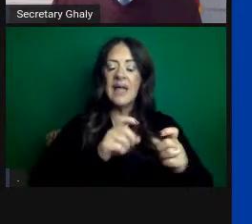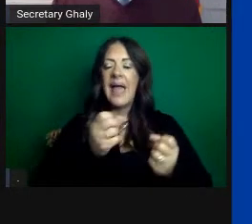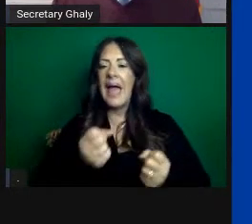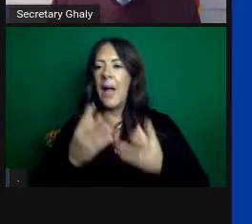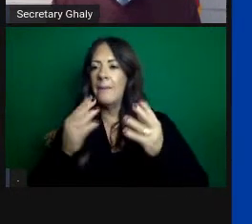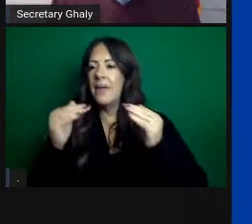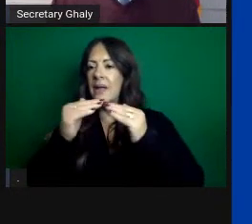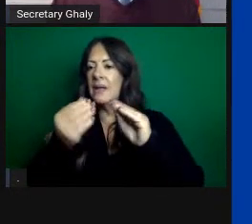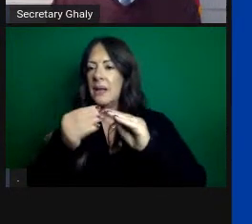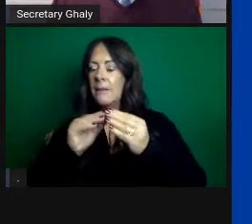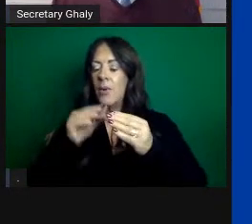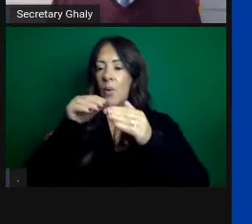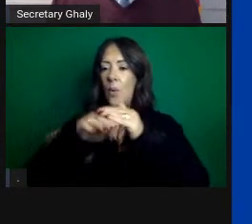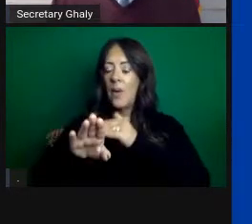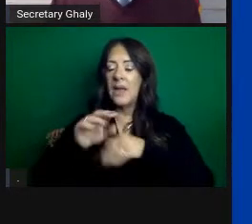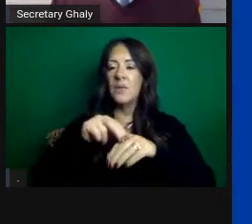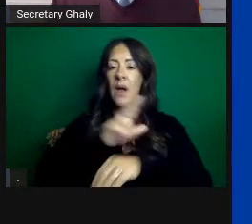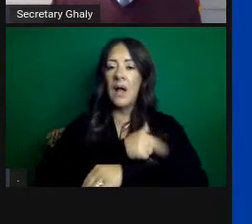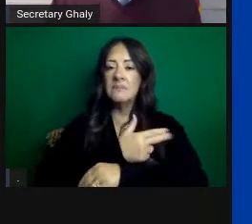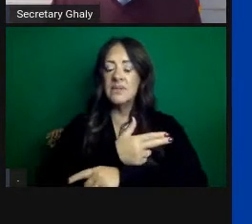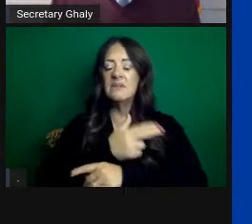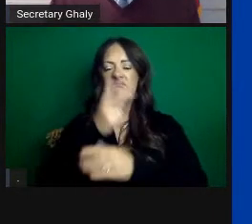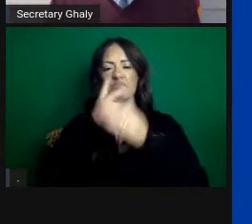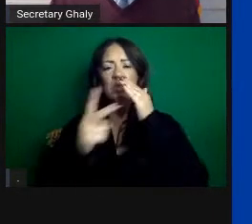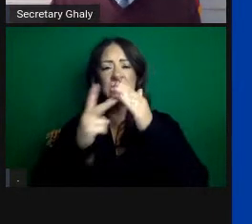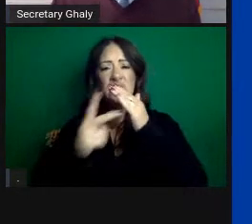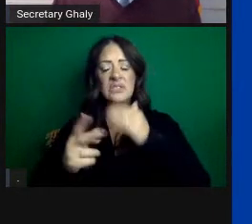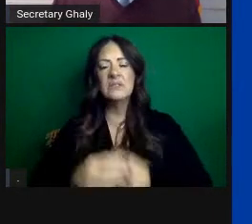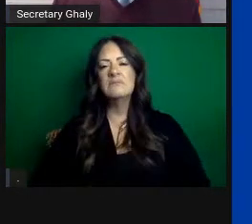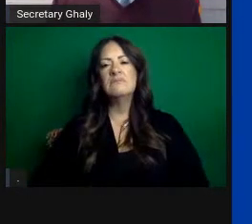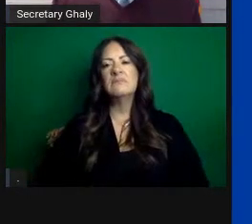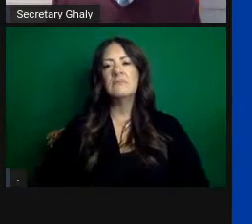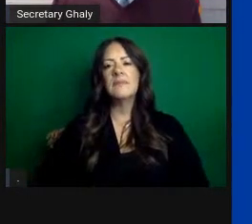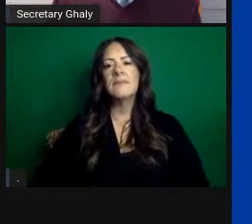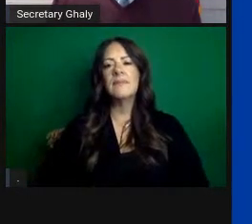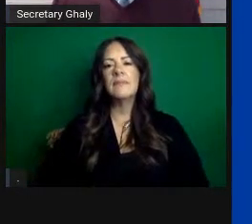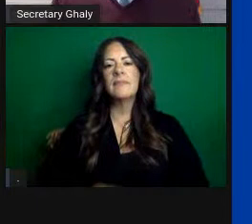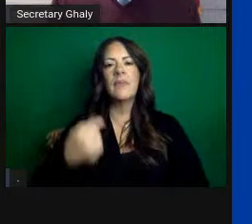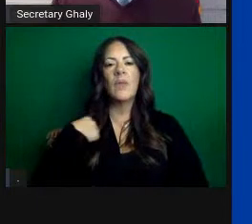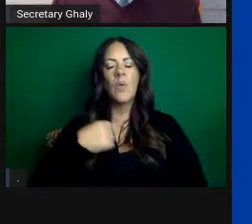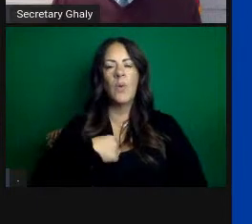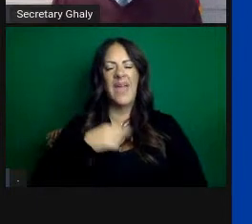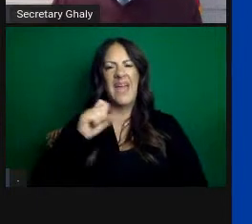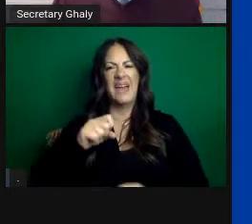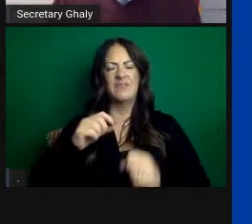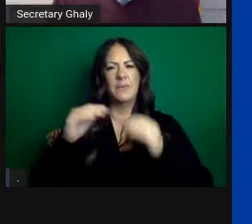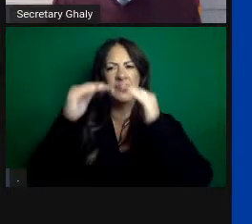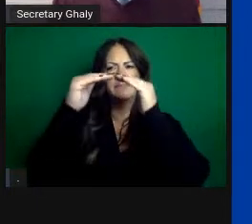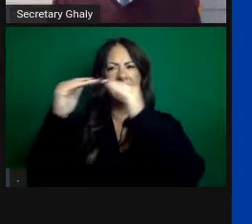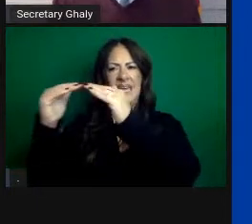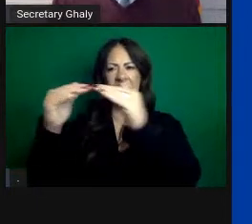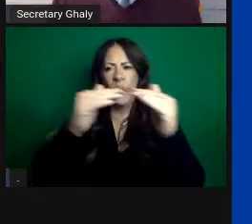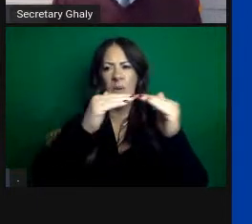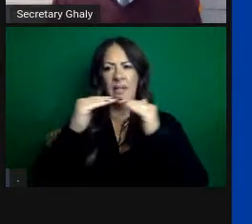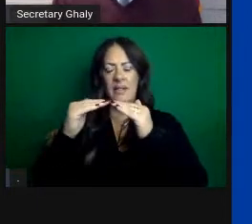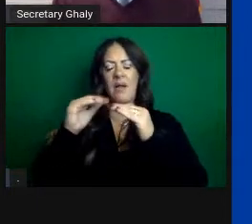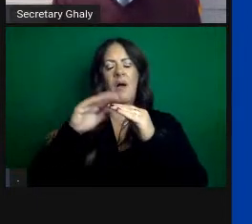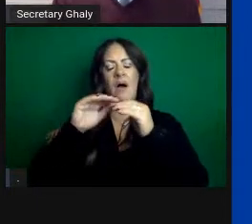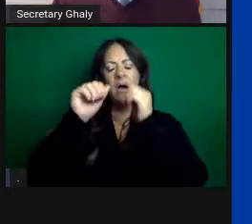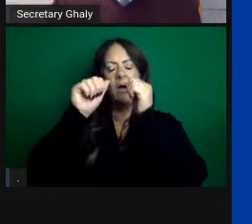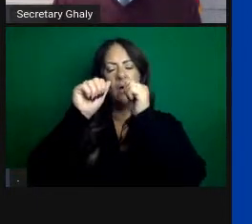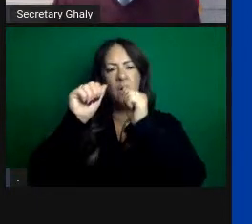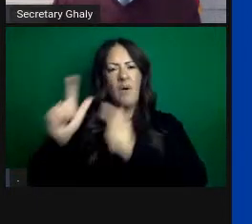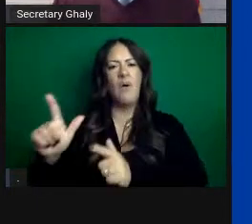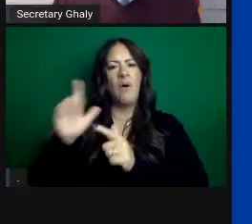sure that we are looking equally across our communities, focusing even more heavily on